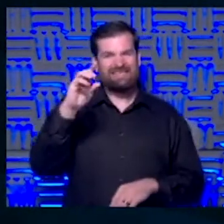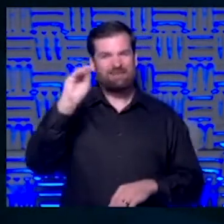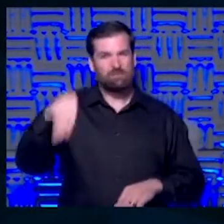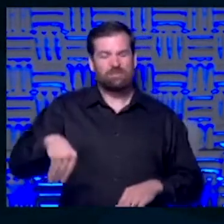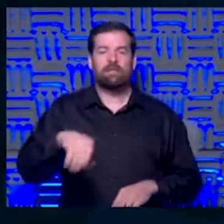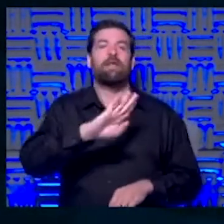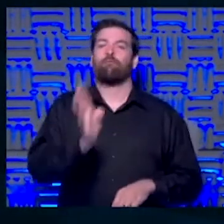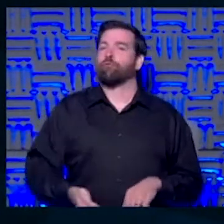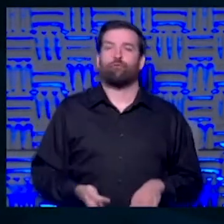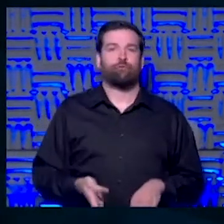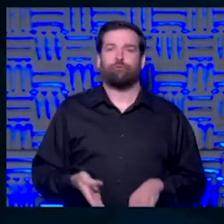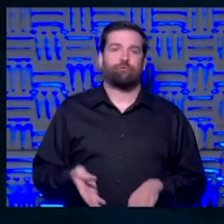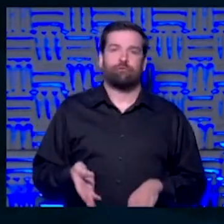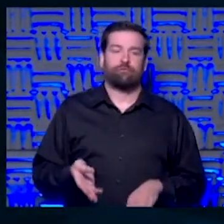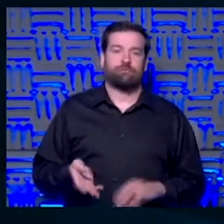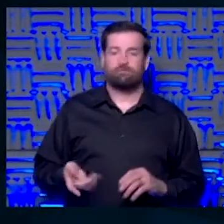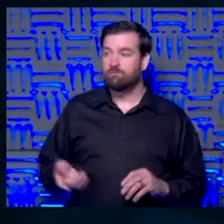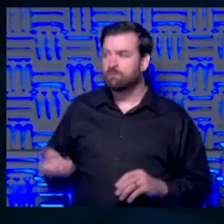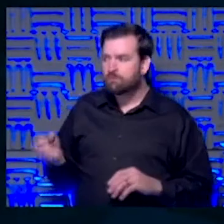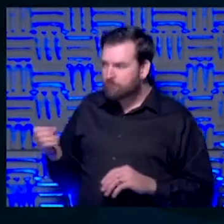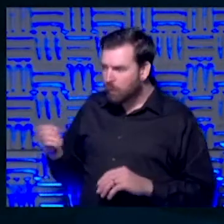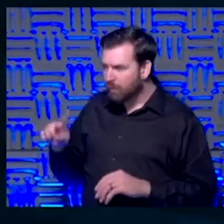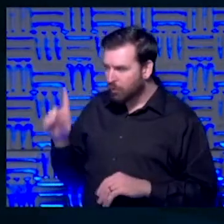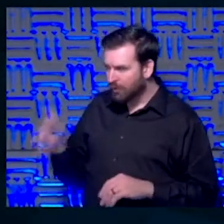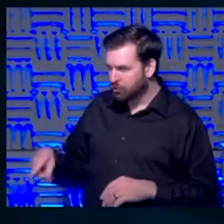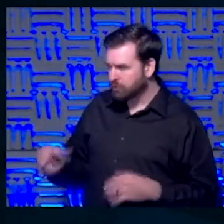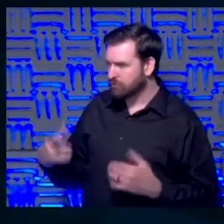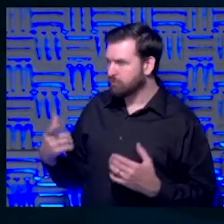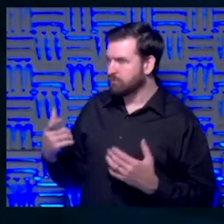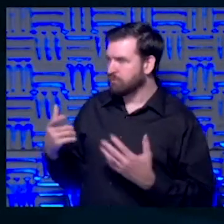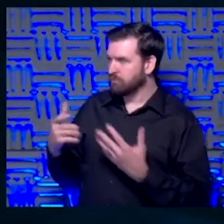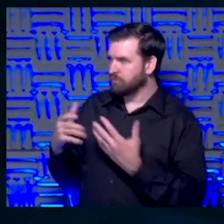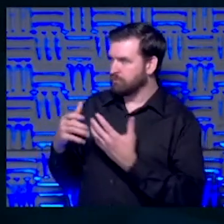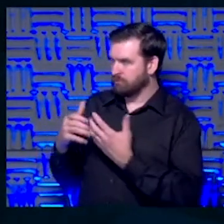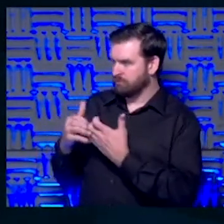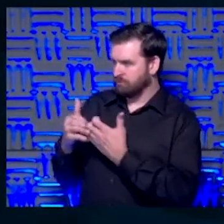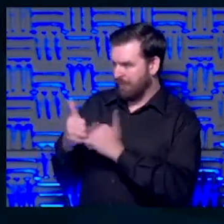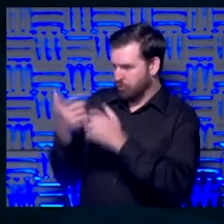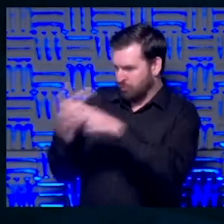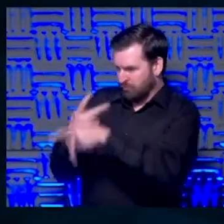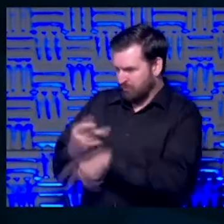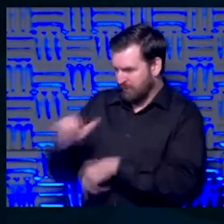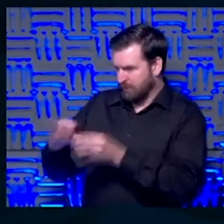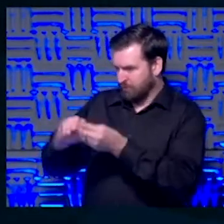from. Well, the question is, though, too, how do you get that number?